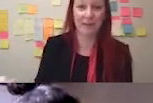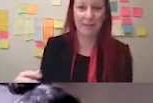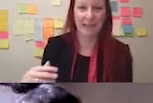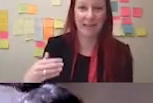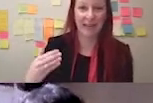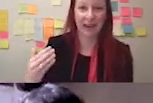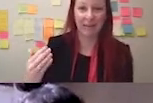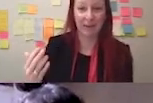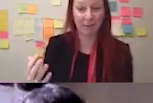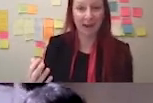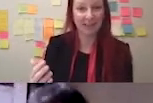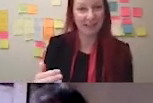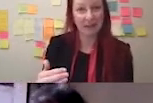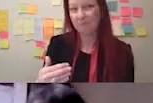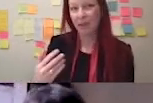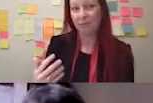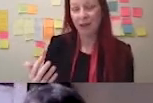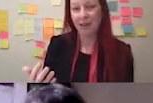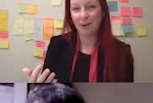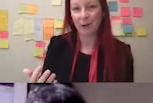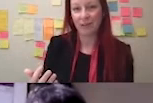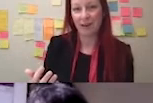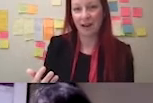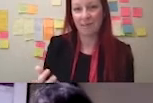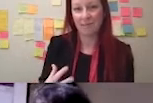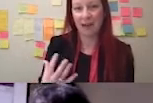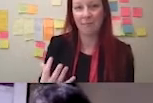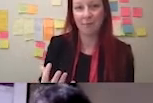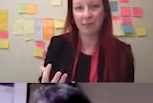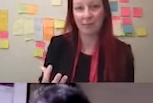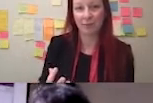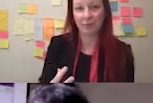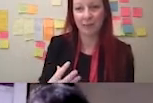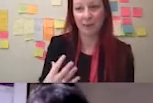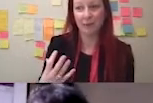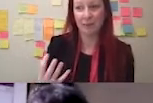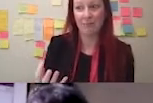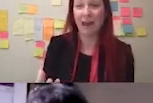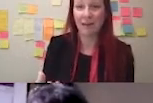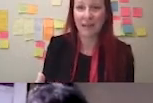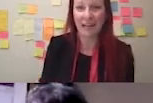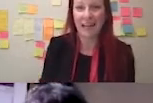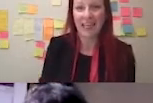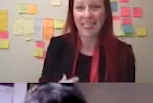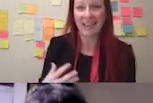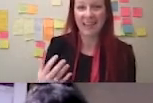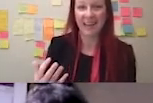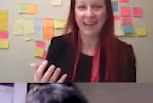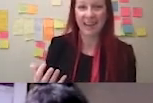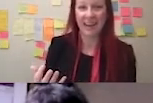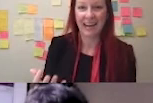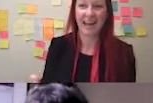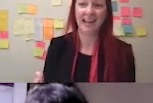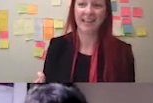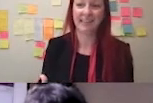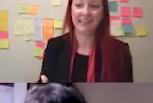can also be embraced and repeated over time, that become a ritual, that also become a habit, that